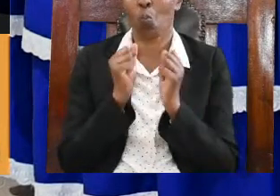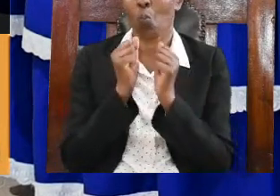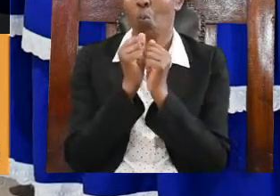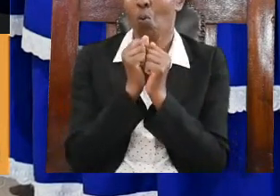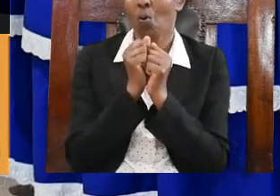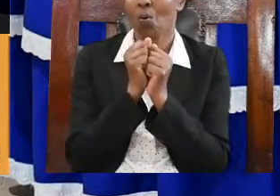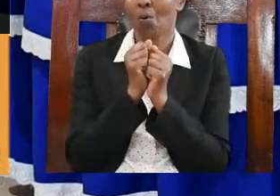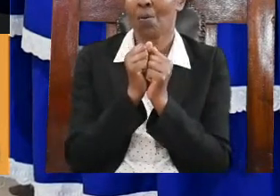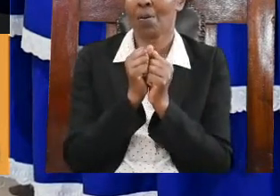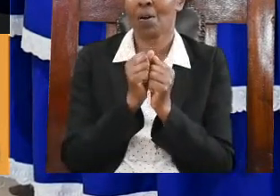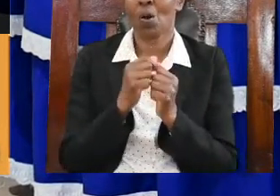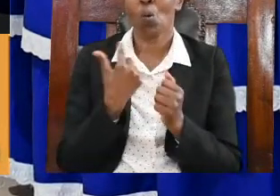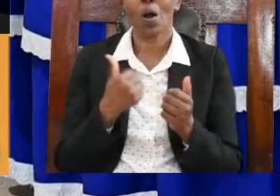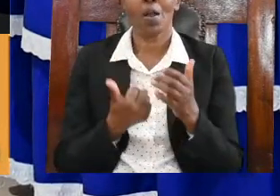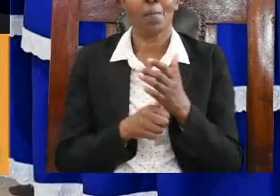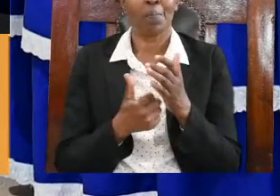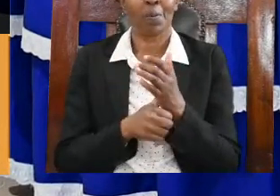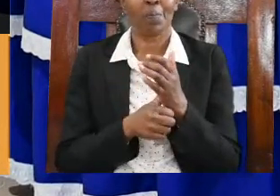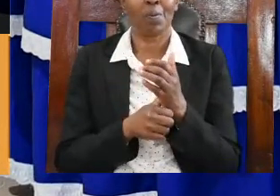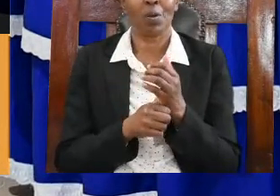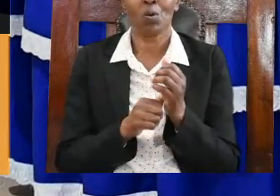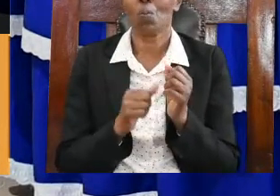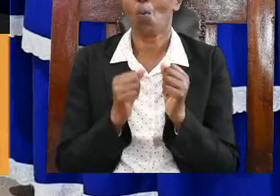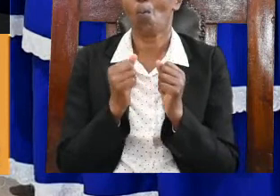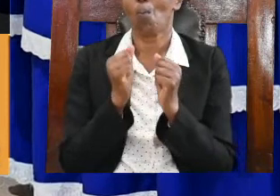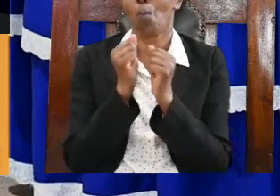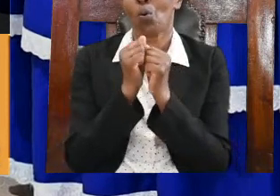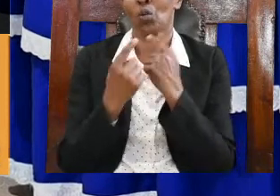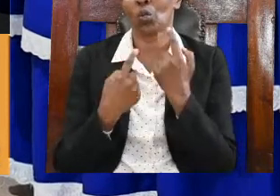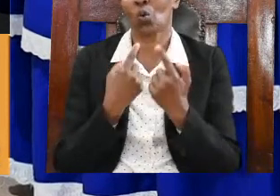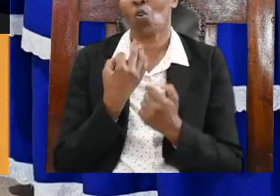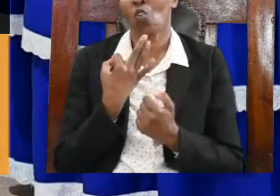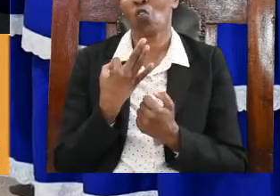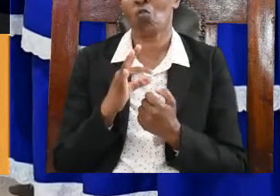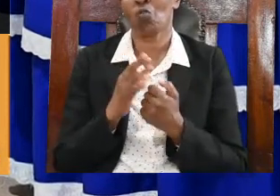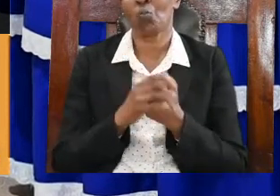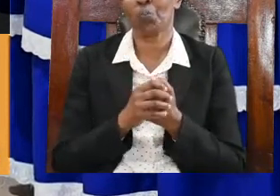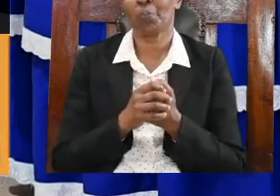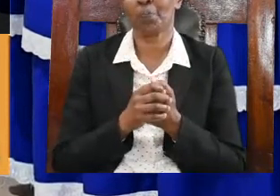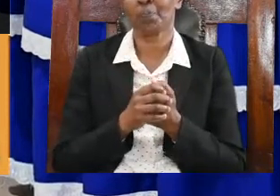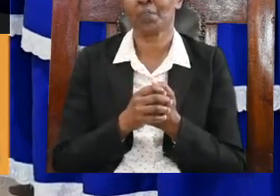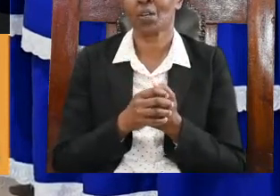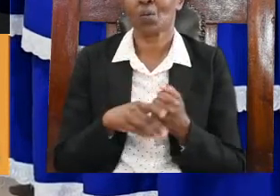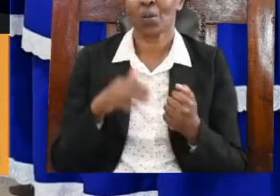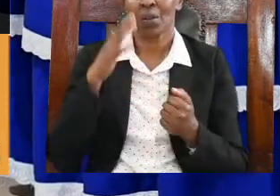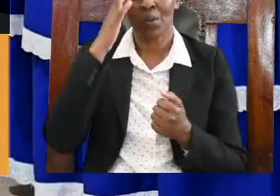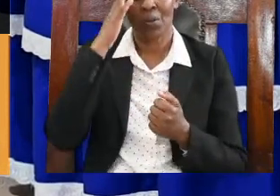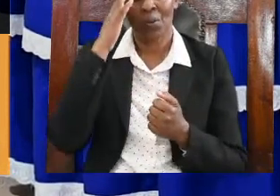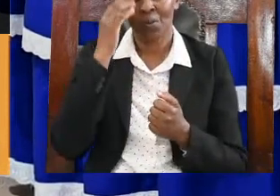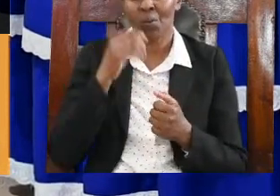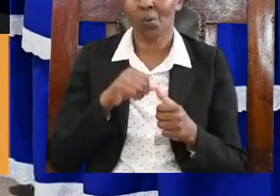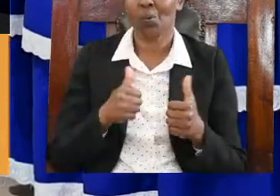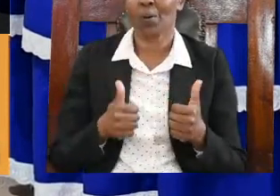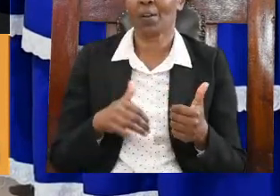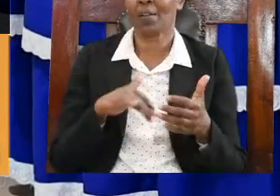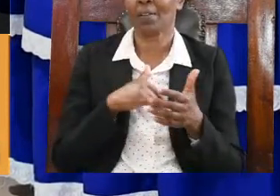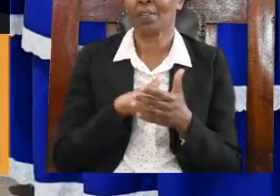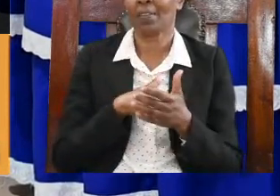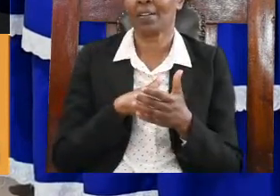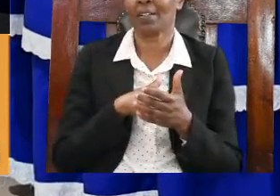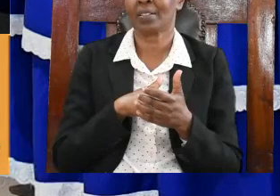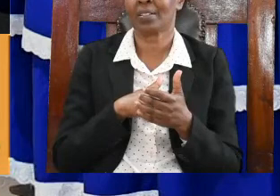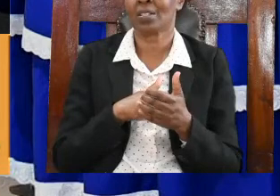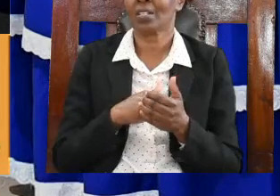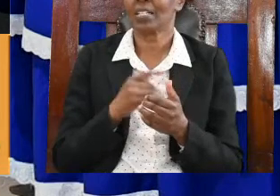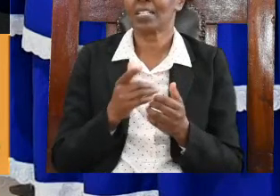This is one of the problems or thorns that Paul is talking about. And we know it very clearly because we can see him honestly